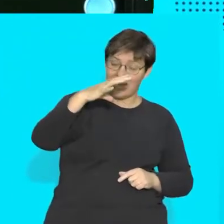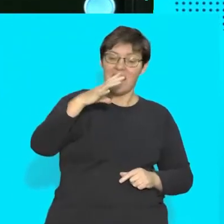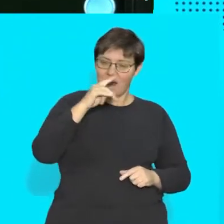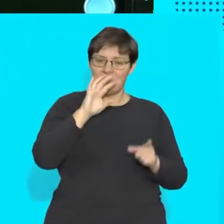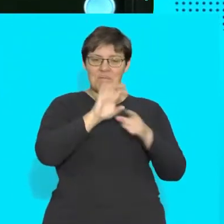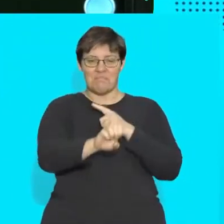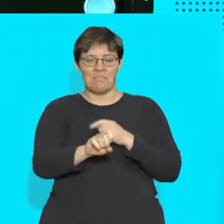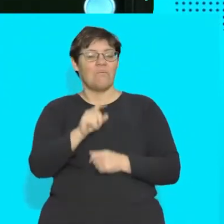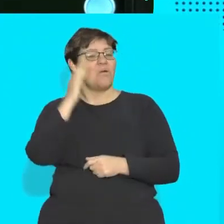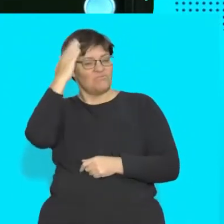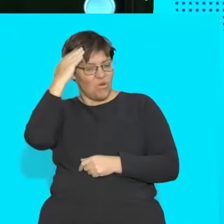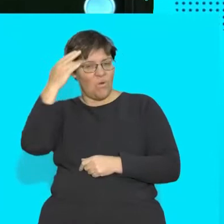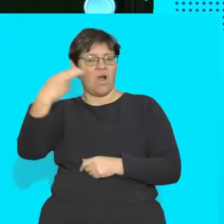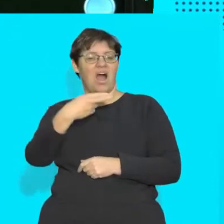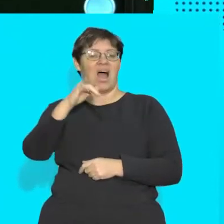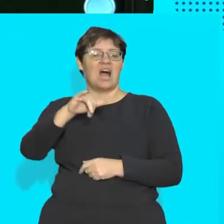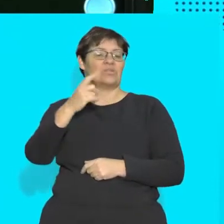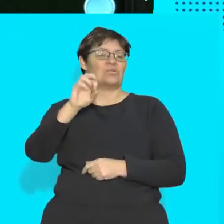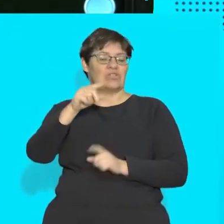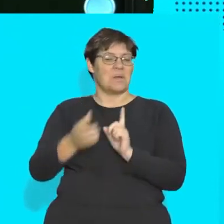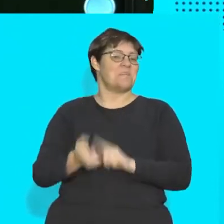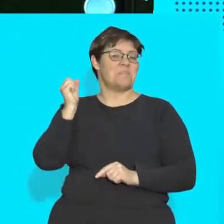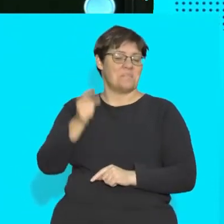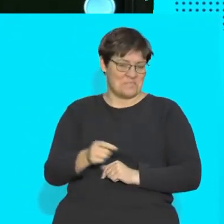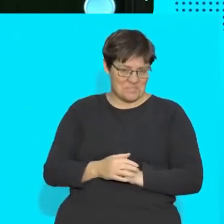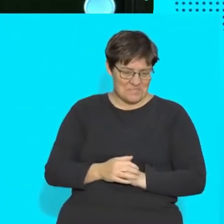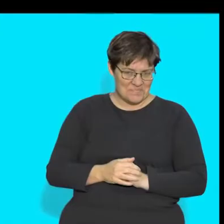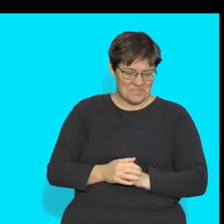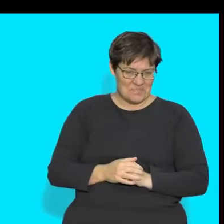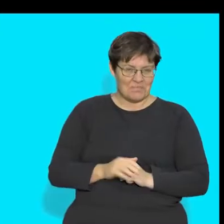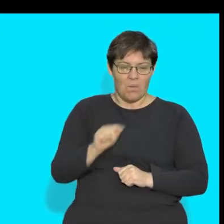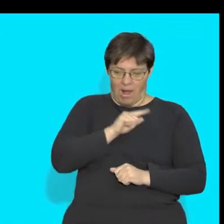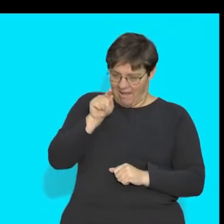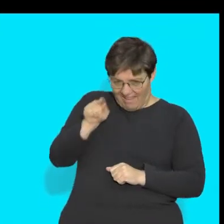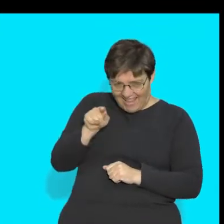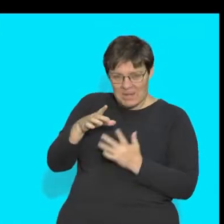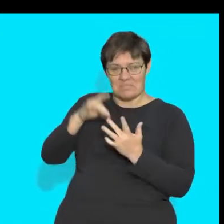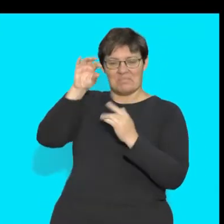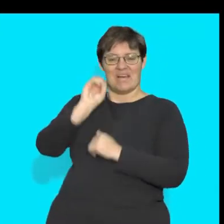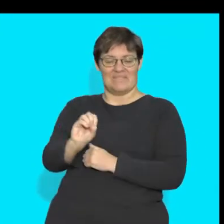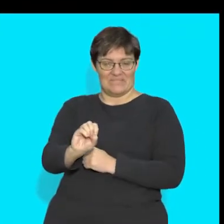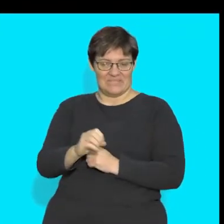they know it's made out of hydrogen and other things, okay? But this is unique.